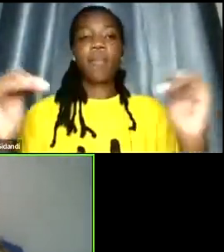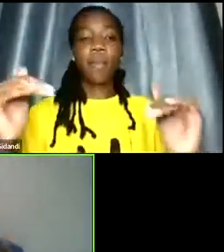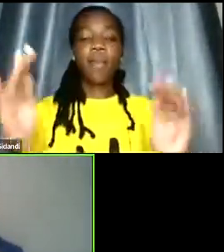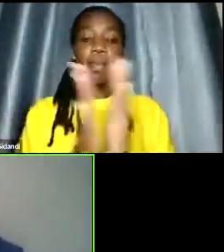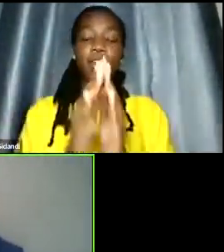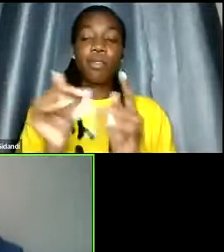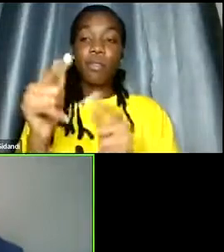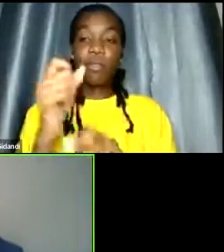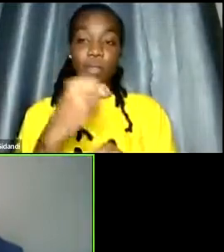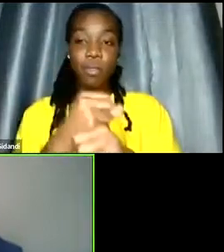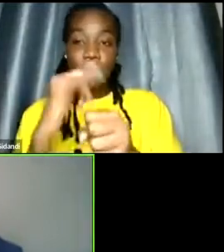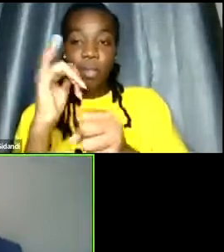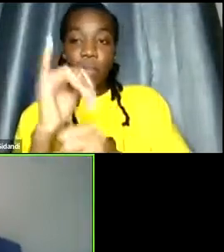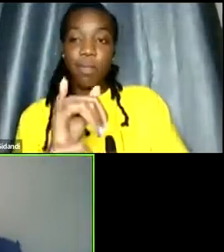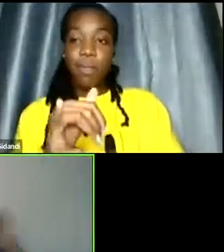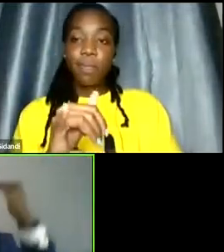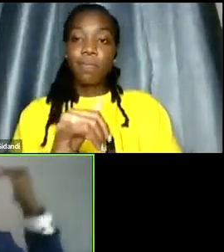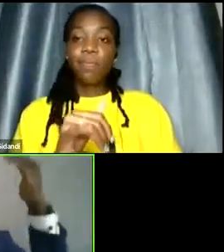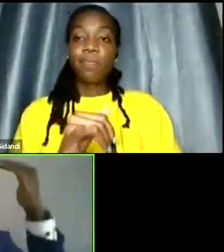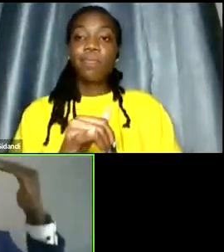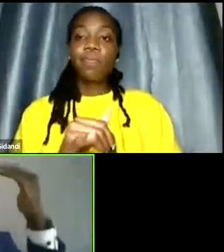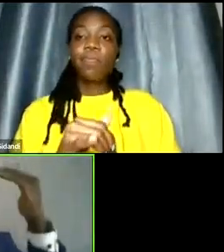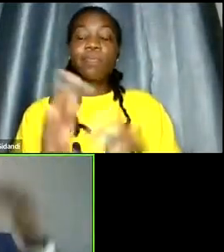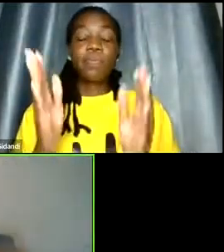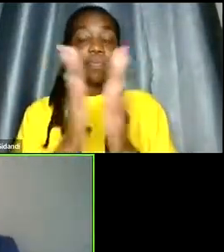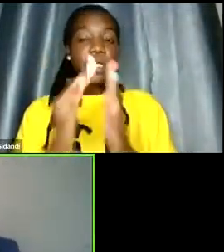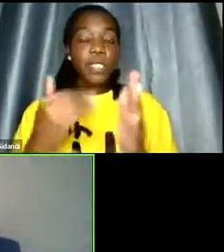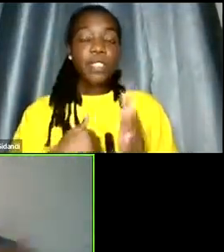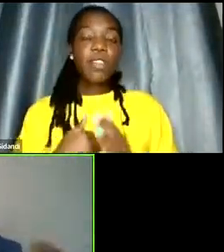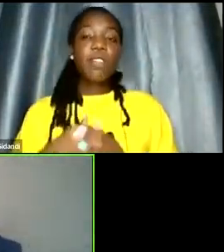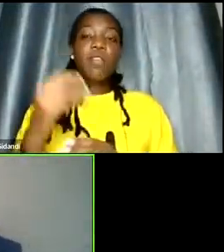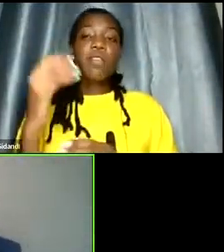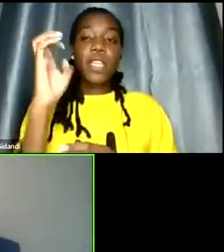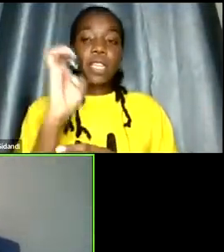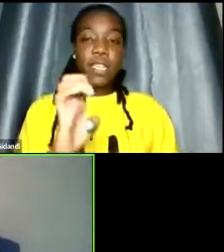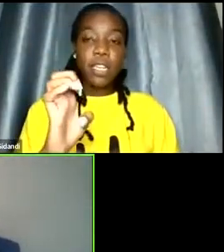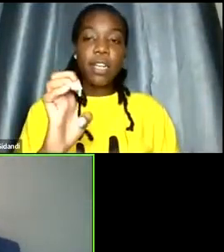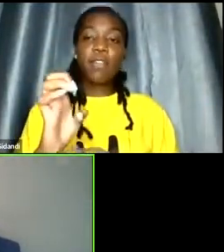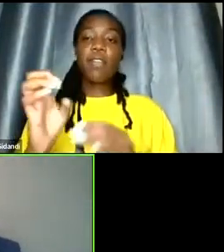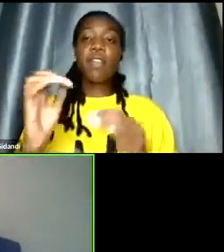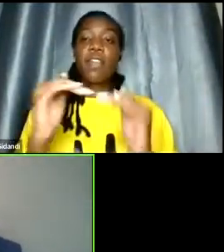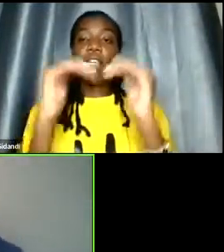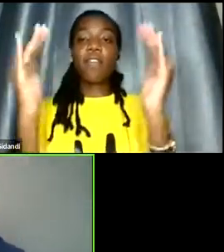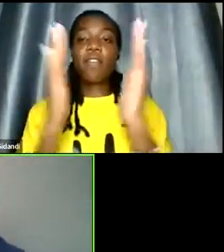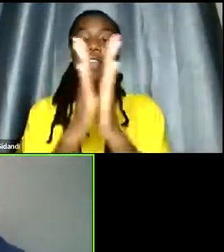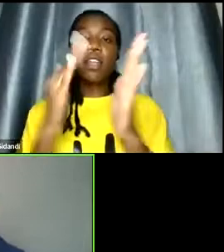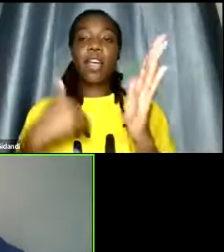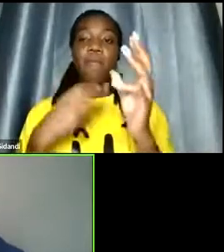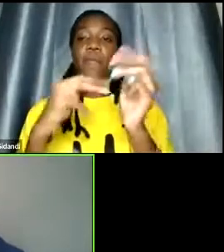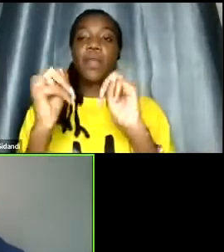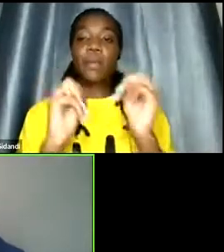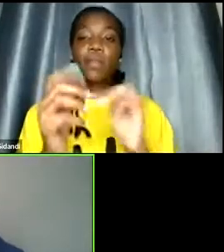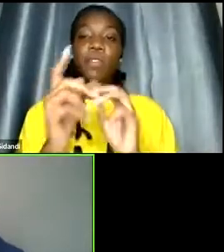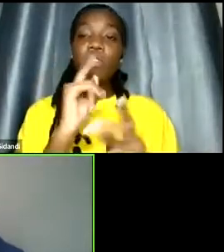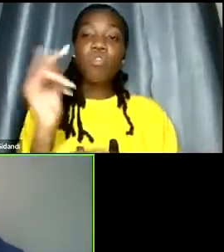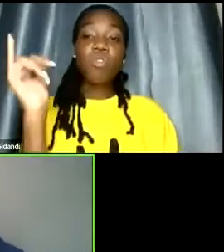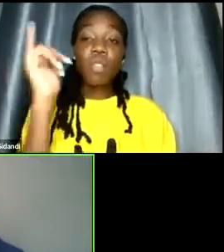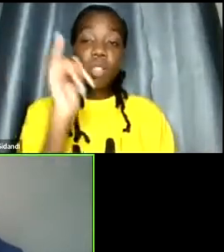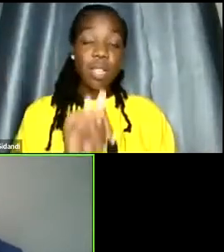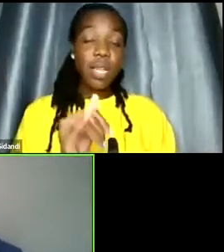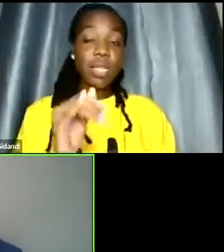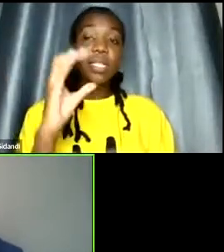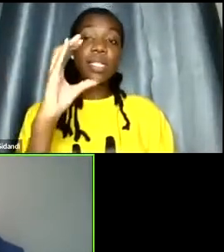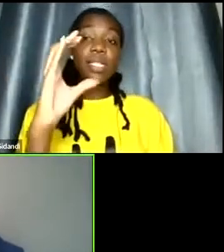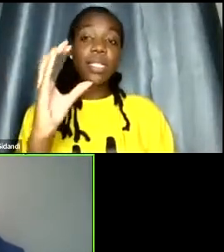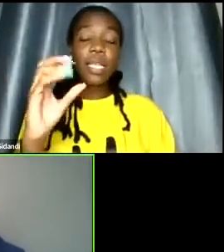level or mid-level, it's operations. And at the executive level, you have executive management. So those are your CMT, country